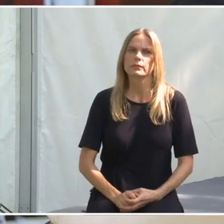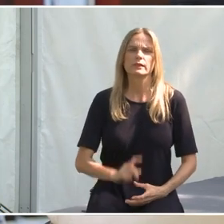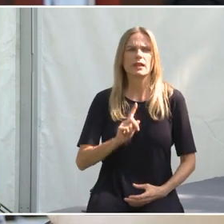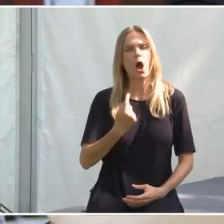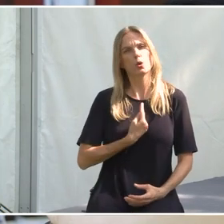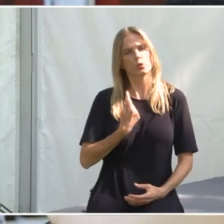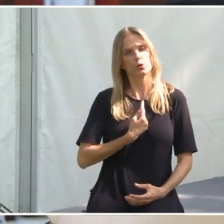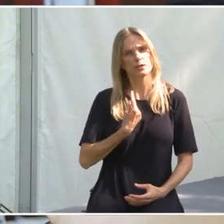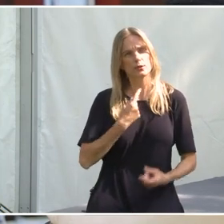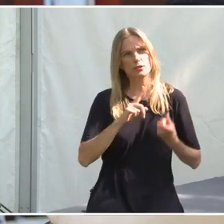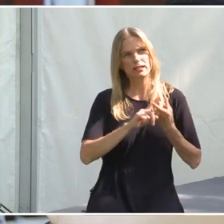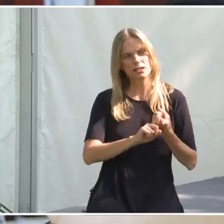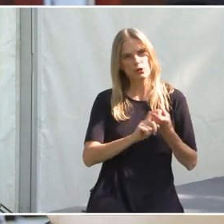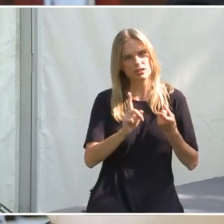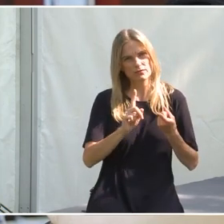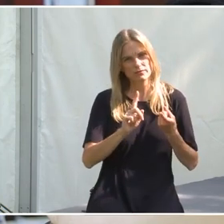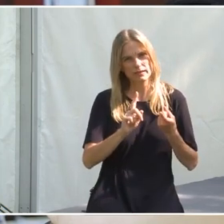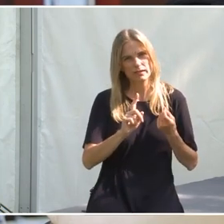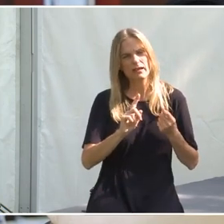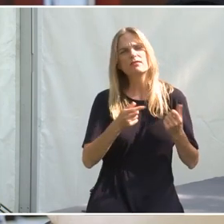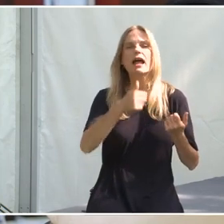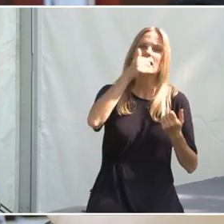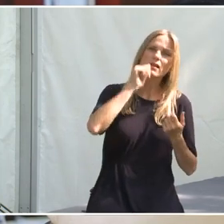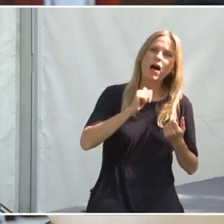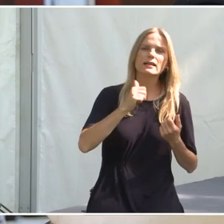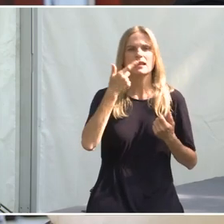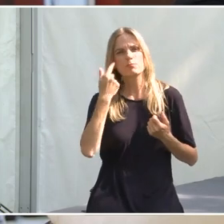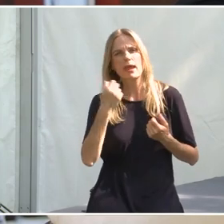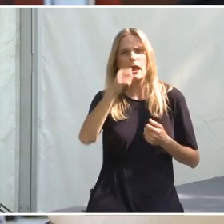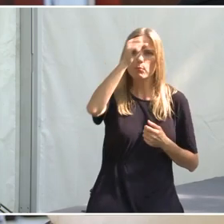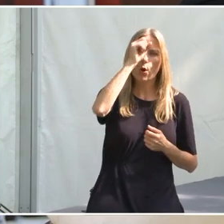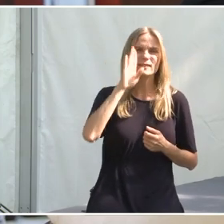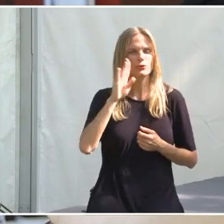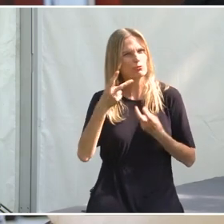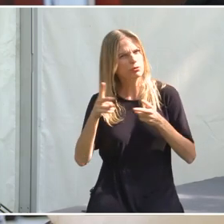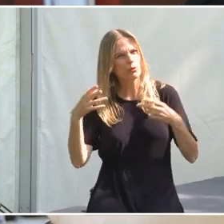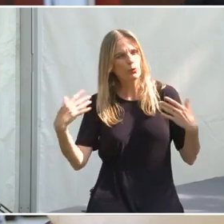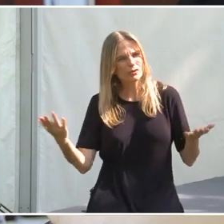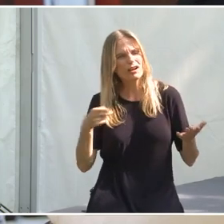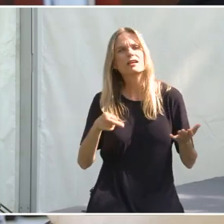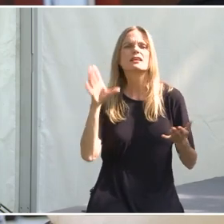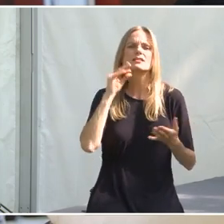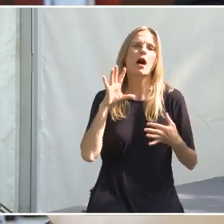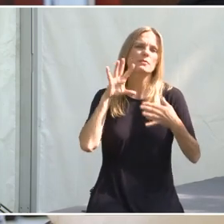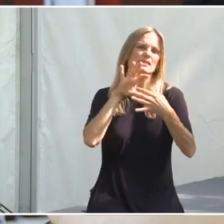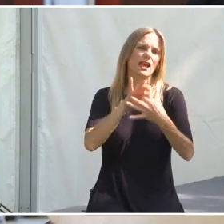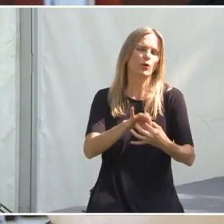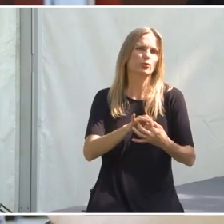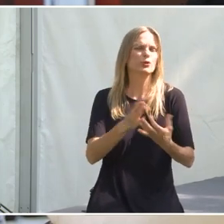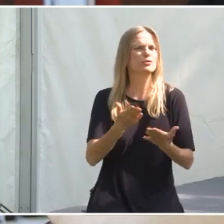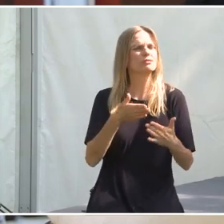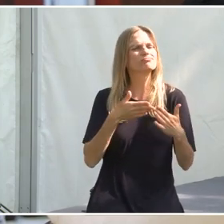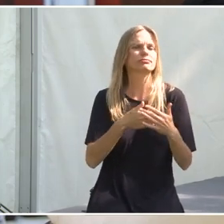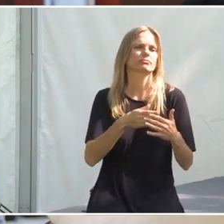loneliness, or is it really different between men and women, boys and girls? Could be related again in stigma related to